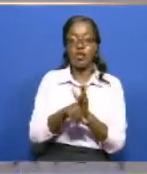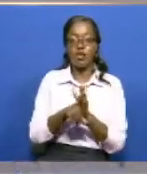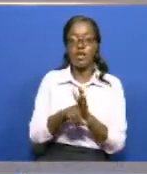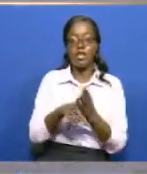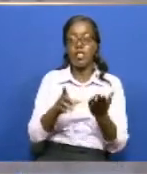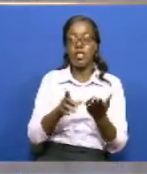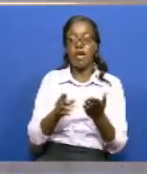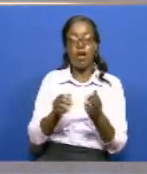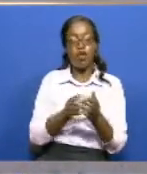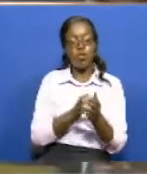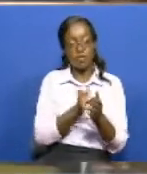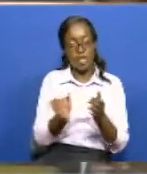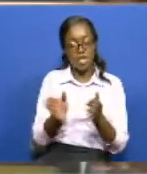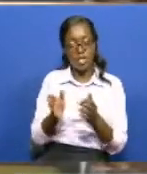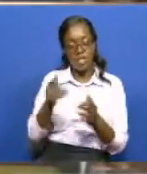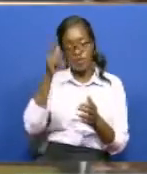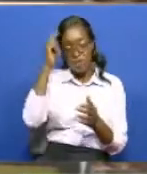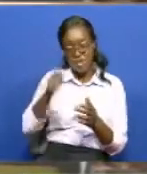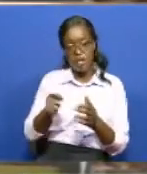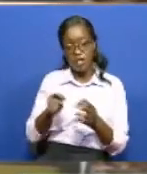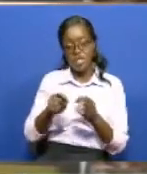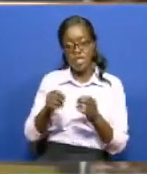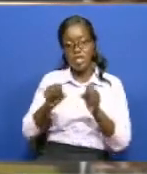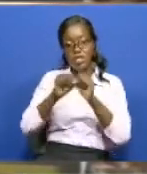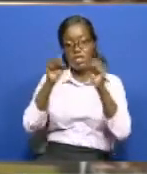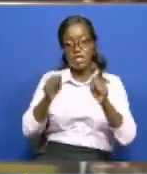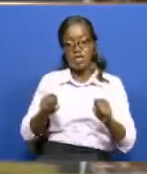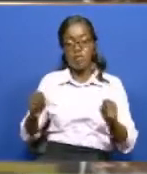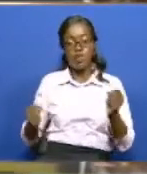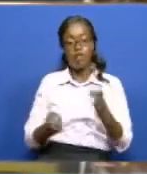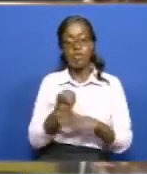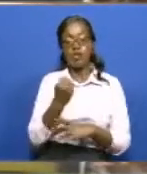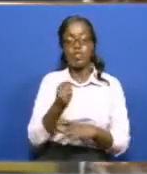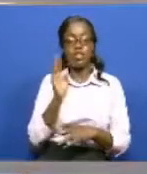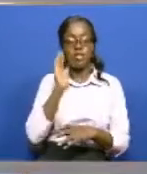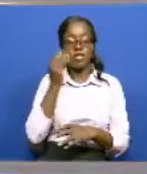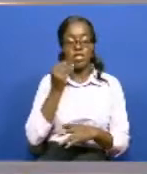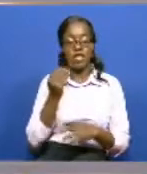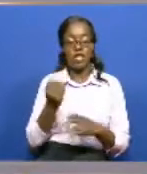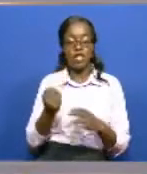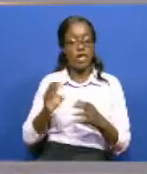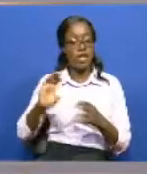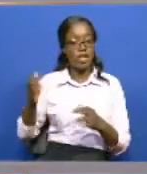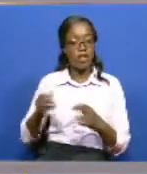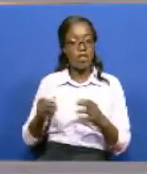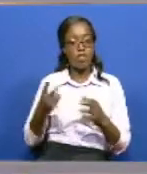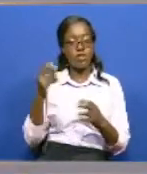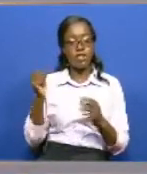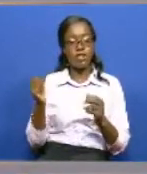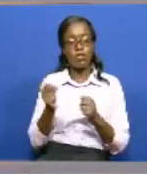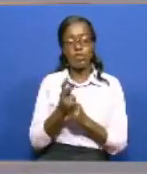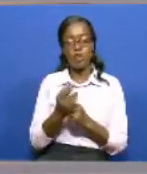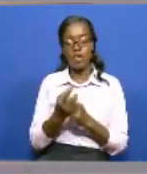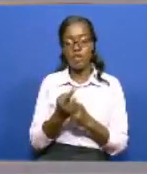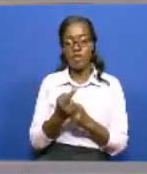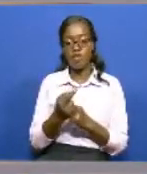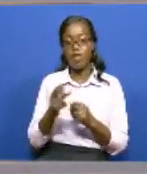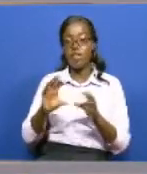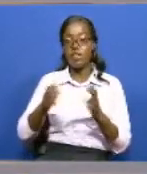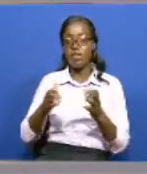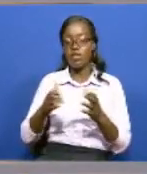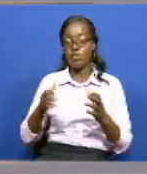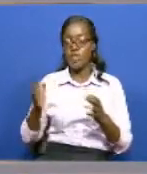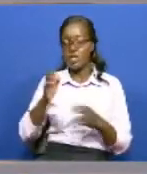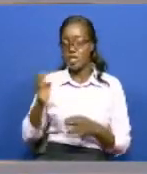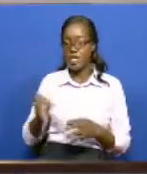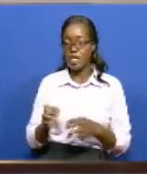Alternative Justice System, which was launched in Isiolo County in 2012. Through the initiative, which involves community elders dispensing